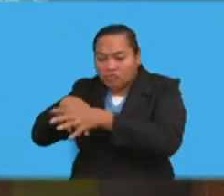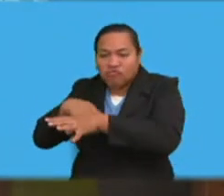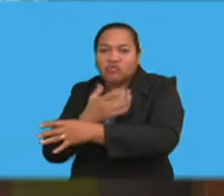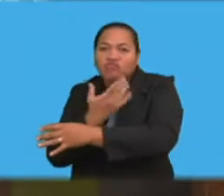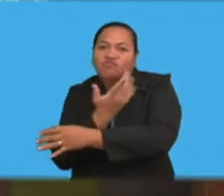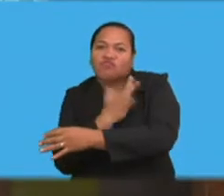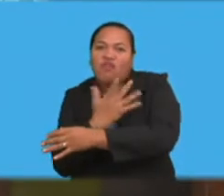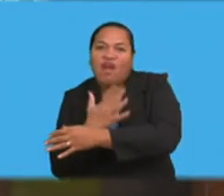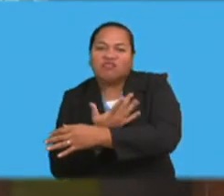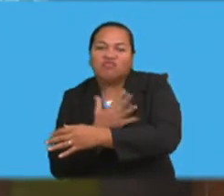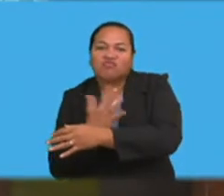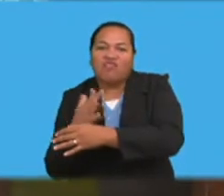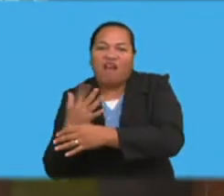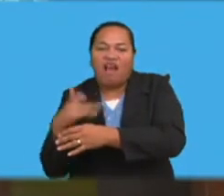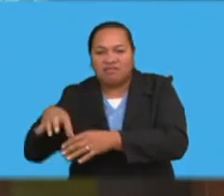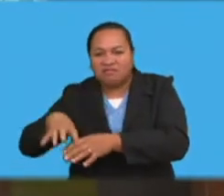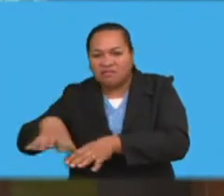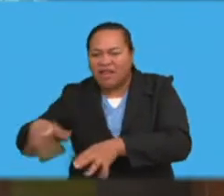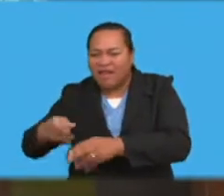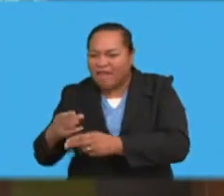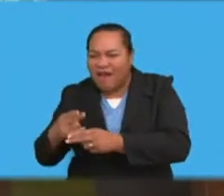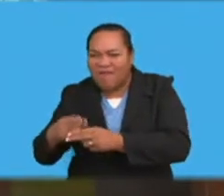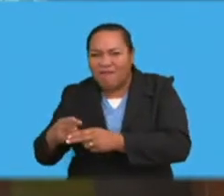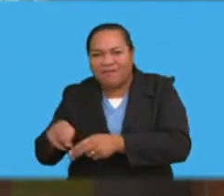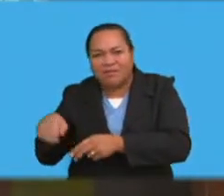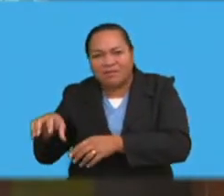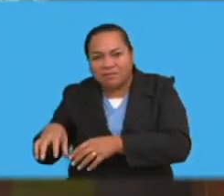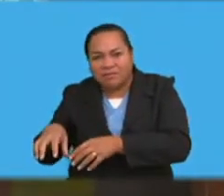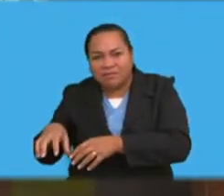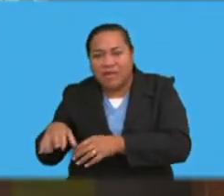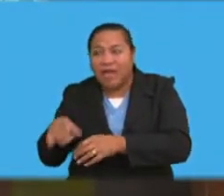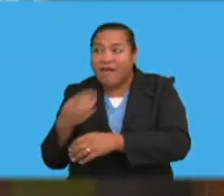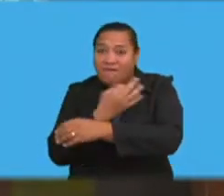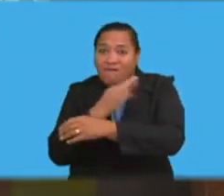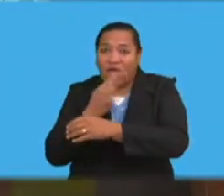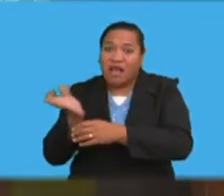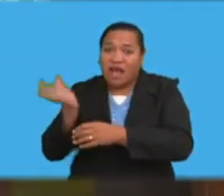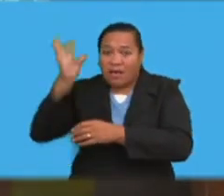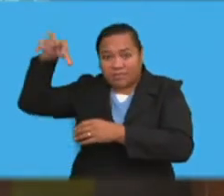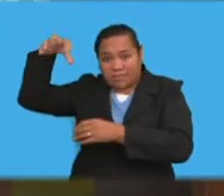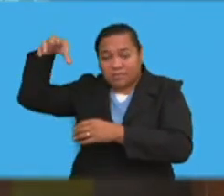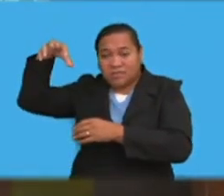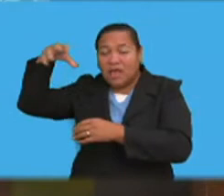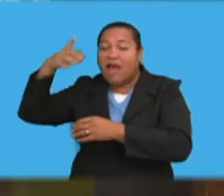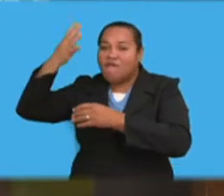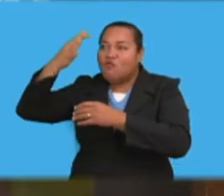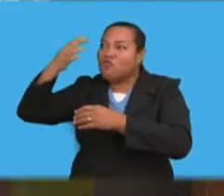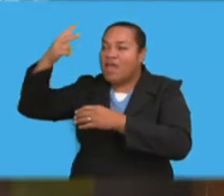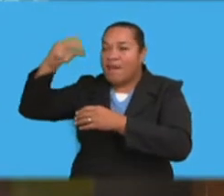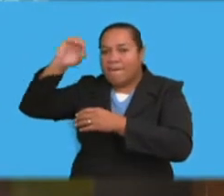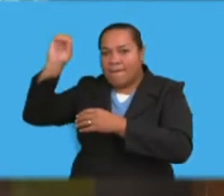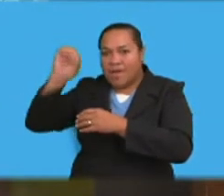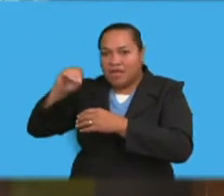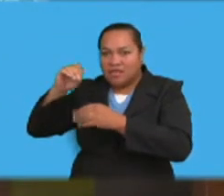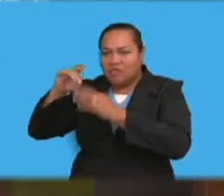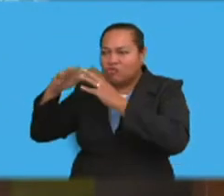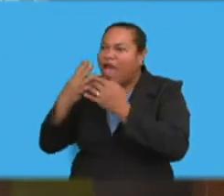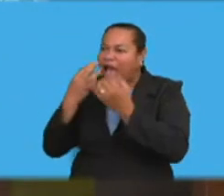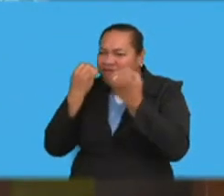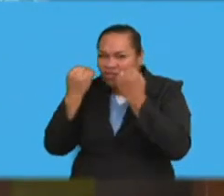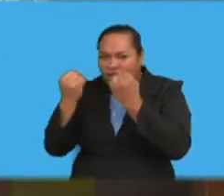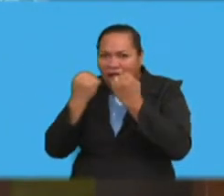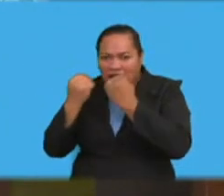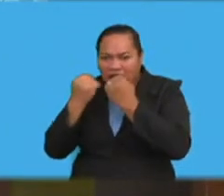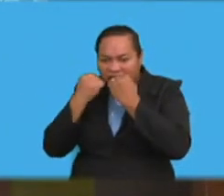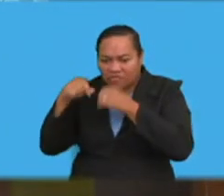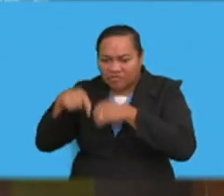patch like sugarcane farms. Madam Speaker, the forest area covers 48% of Nadi River Basin. Sugarcane fields cover the